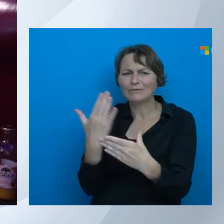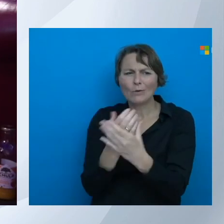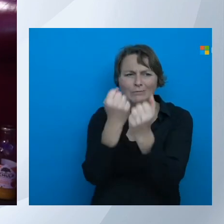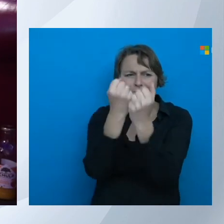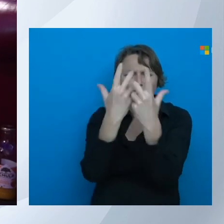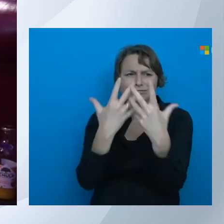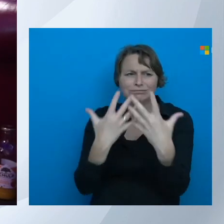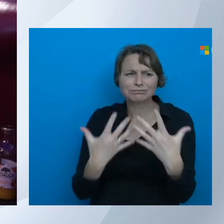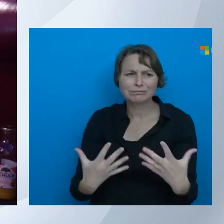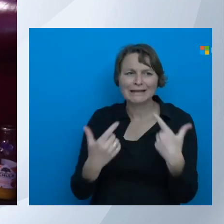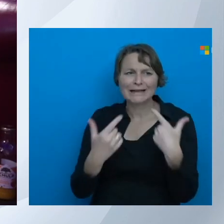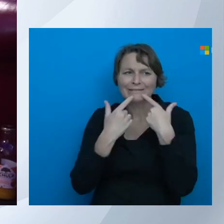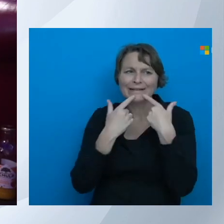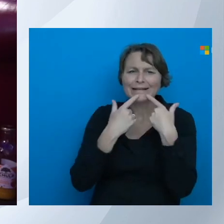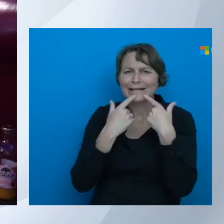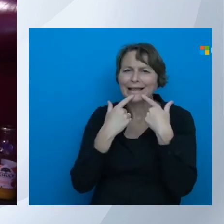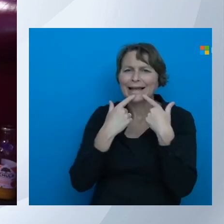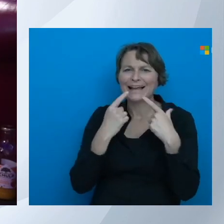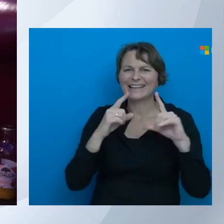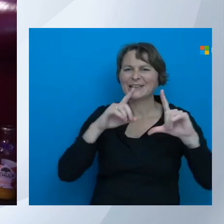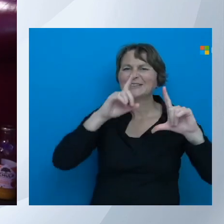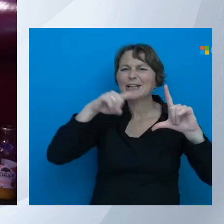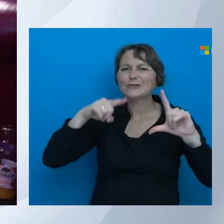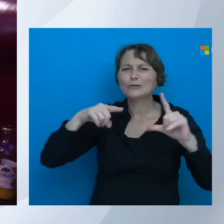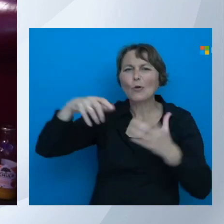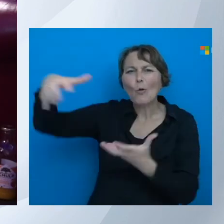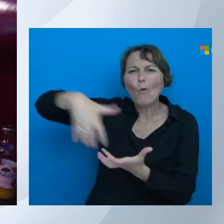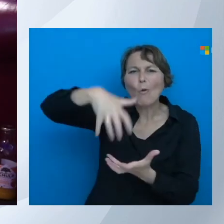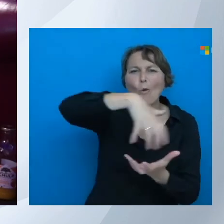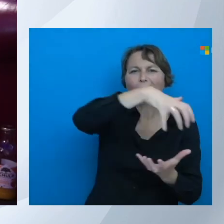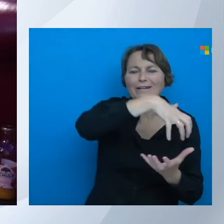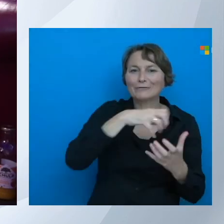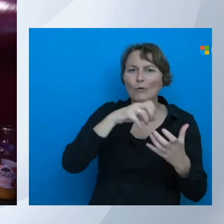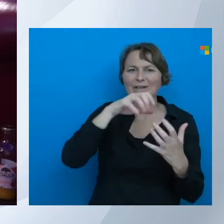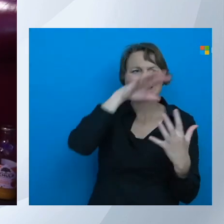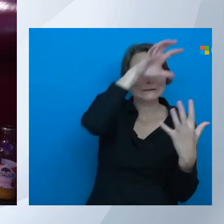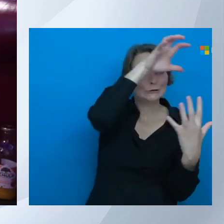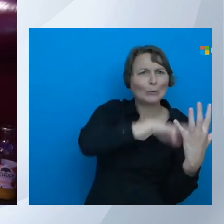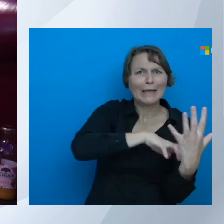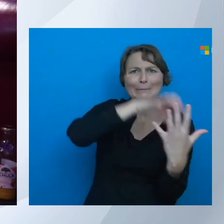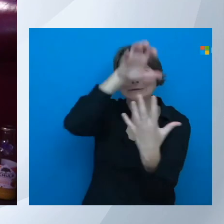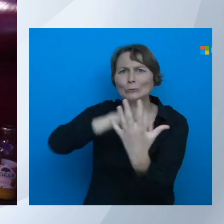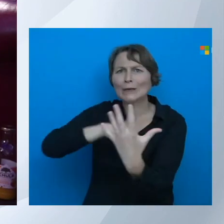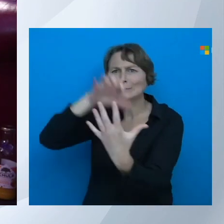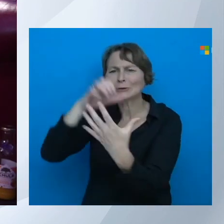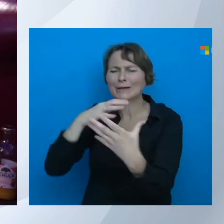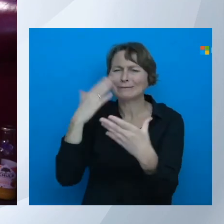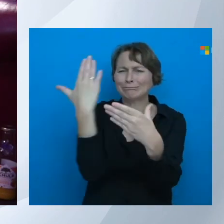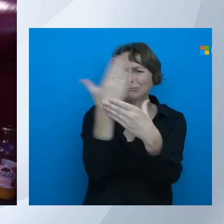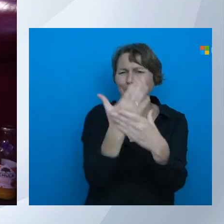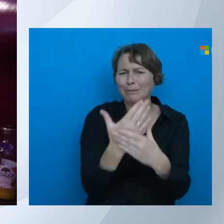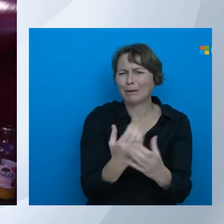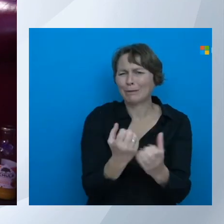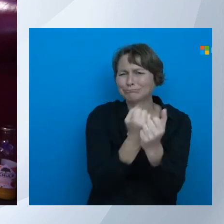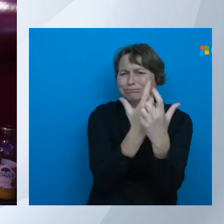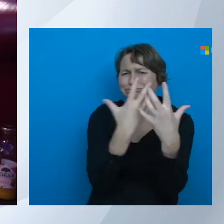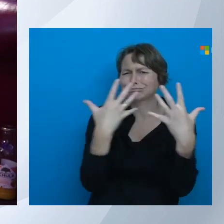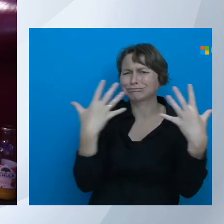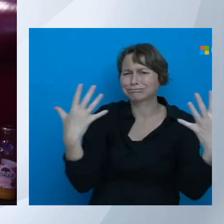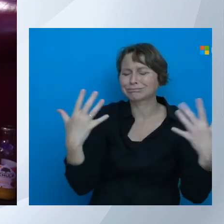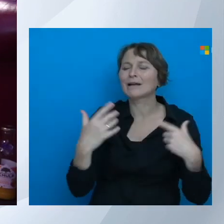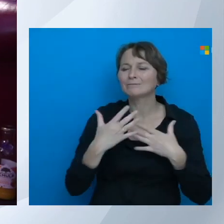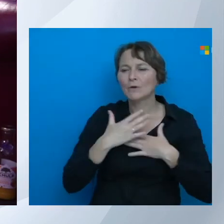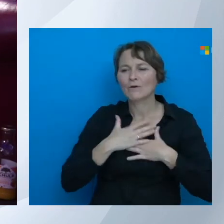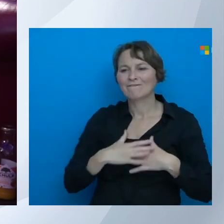hoarder if it comes to my scripts. So I still need to feel more confident